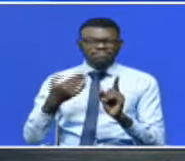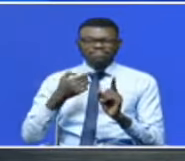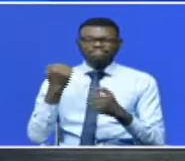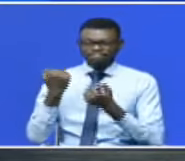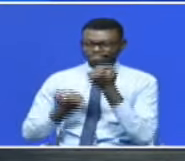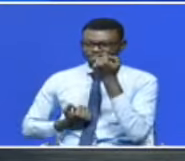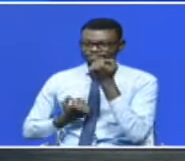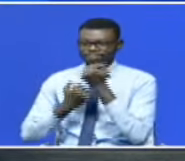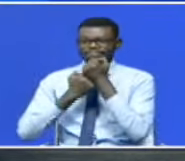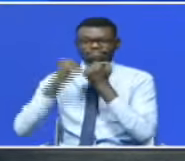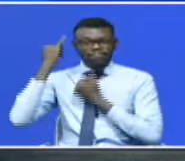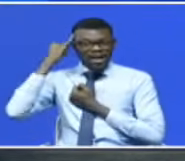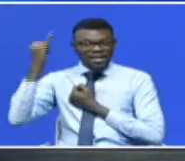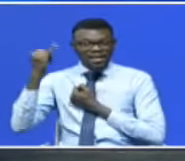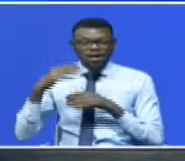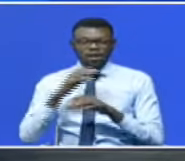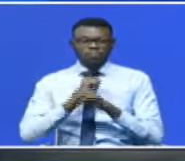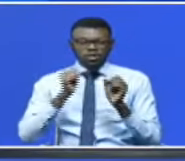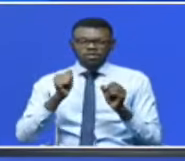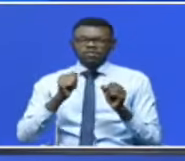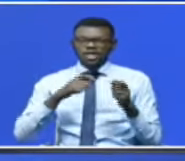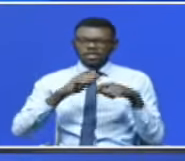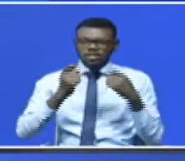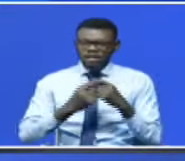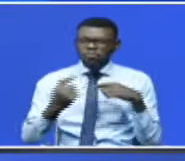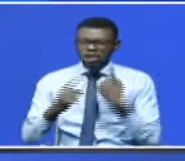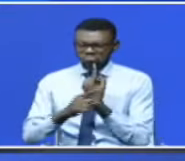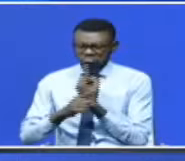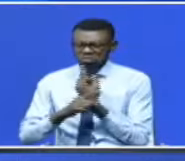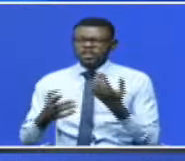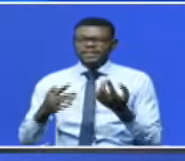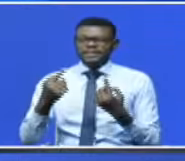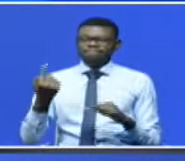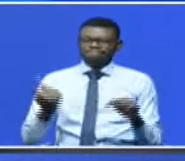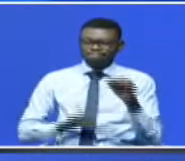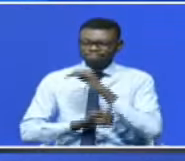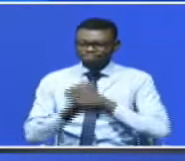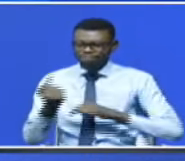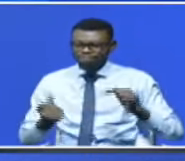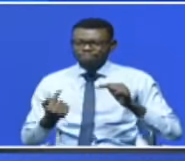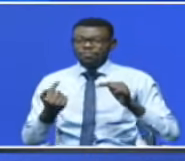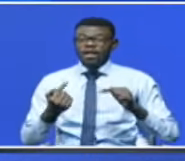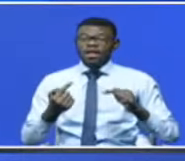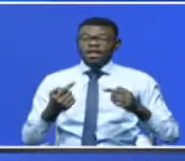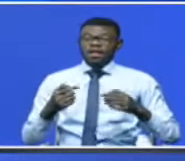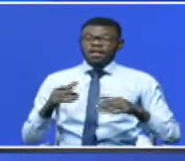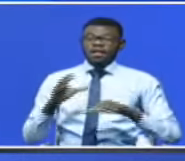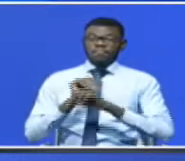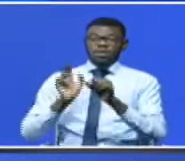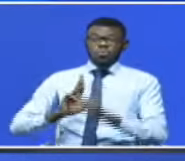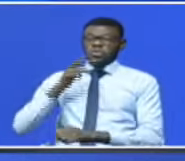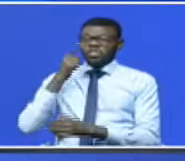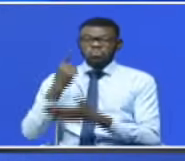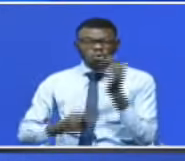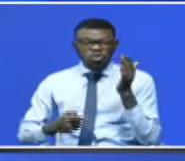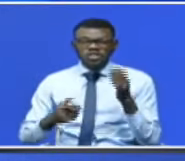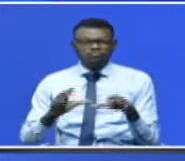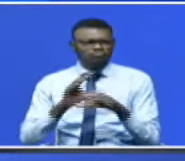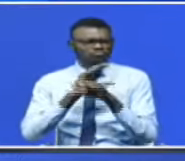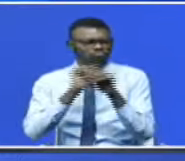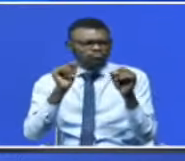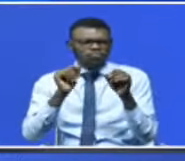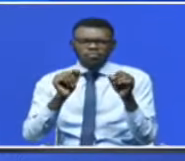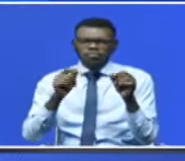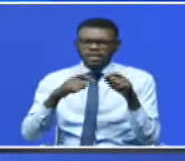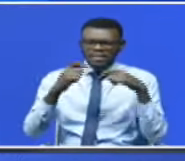rotational presidency, urging Kenyans to embrace it. This is after President Kenyatta said the presidency should not be a preserve of